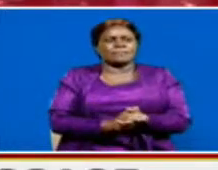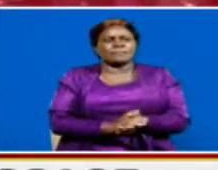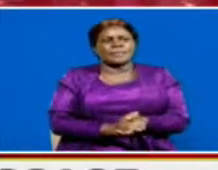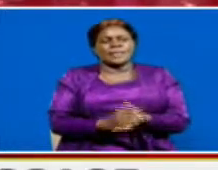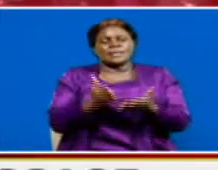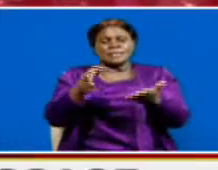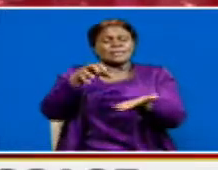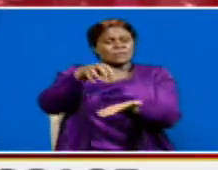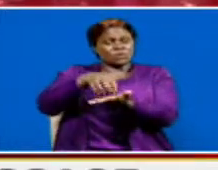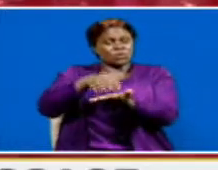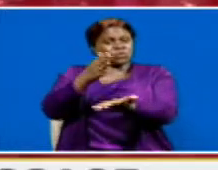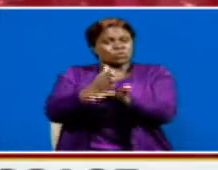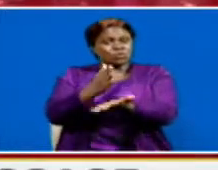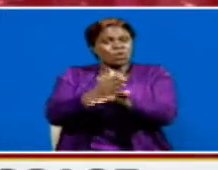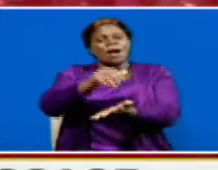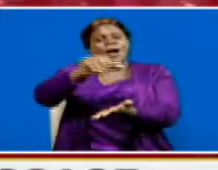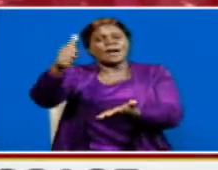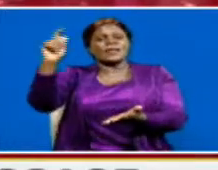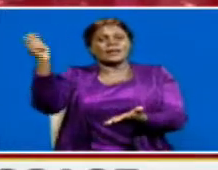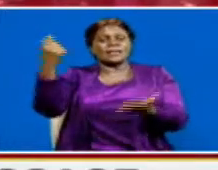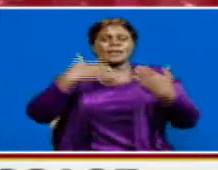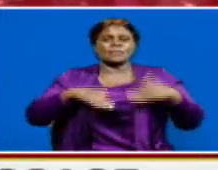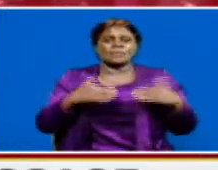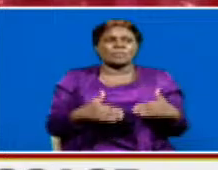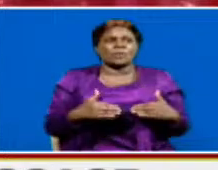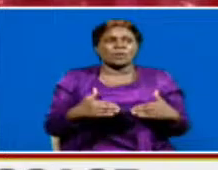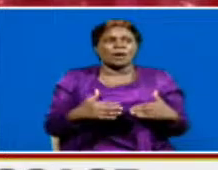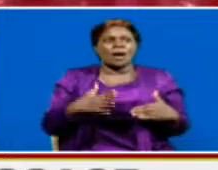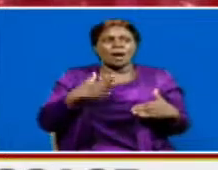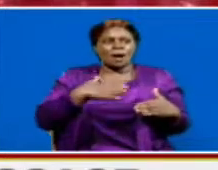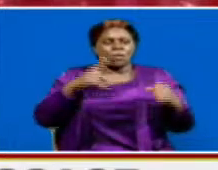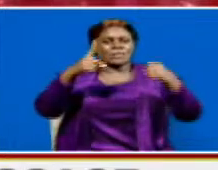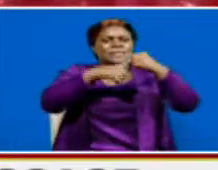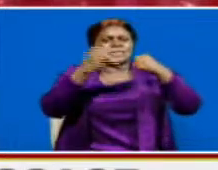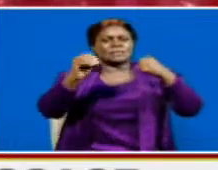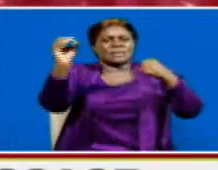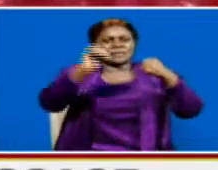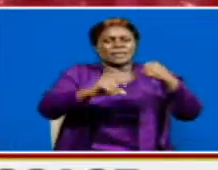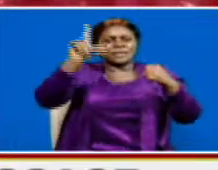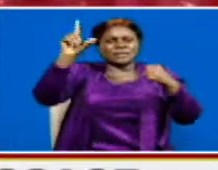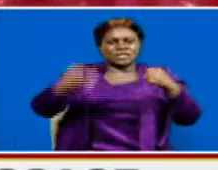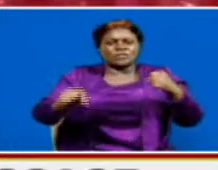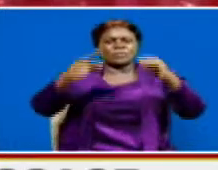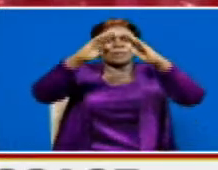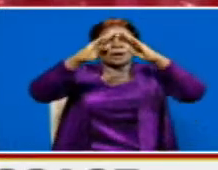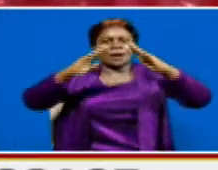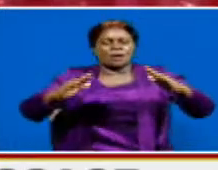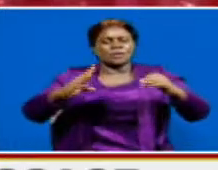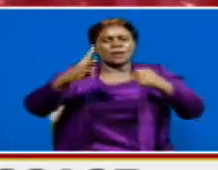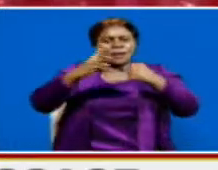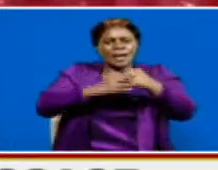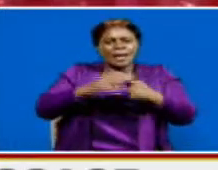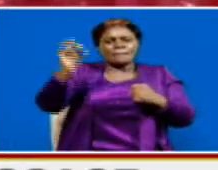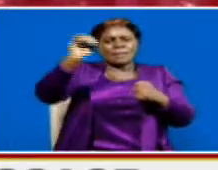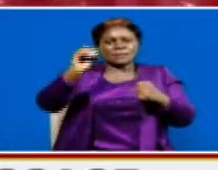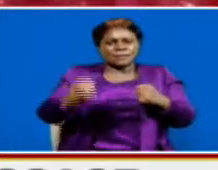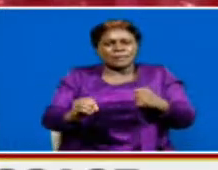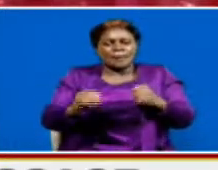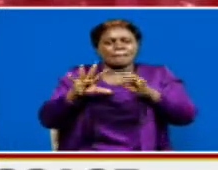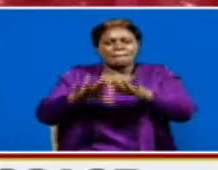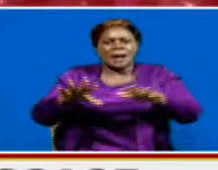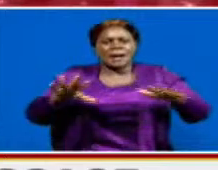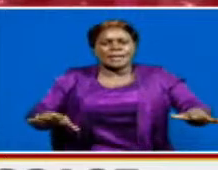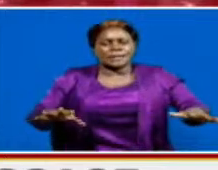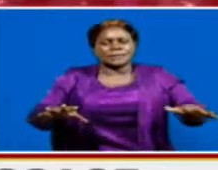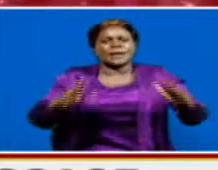That will be the case for other Kenyans on our 6% affordable housing and 9% market